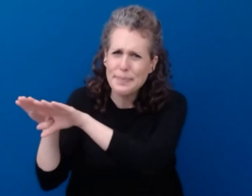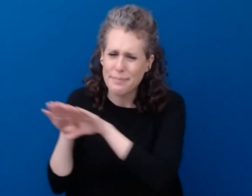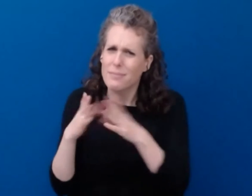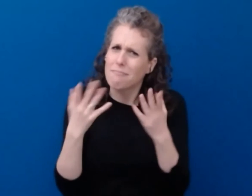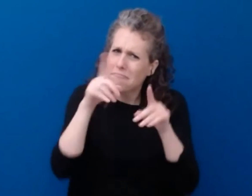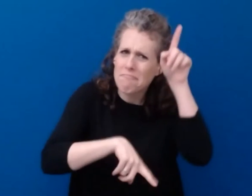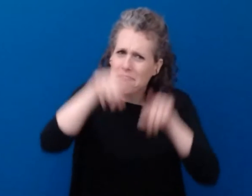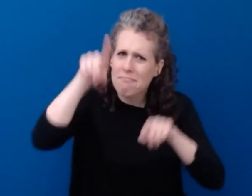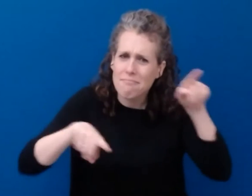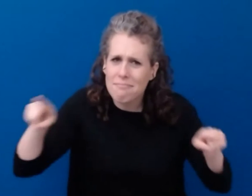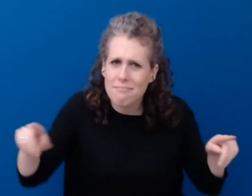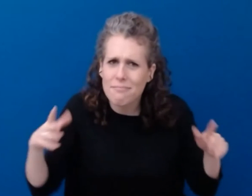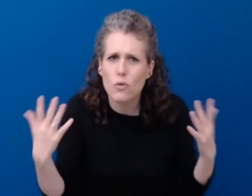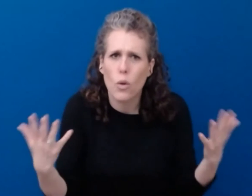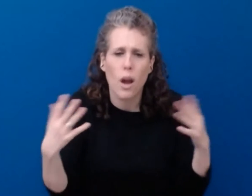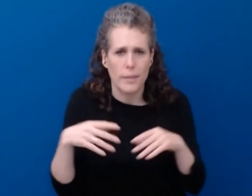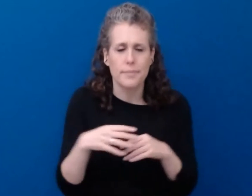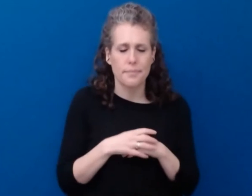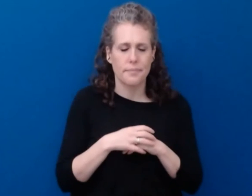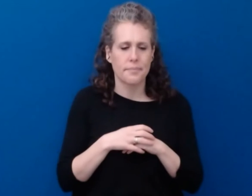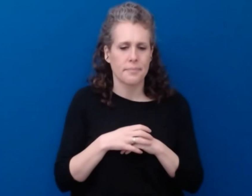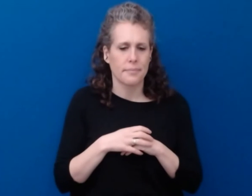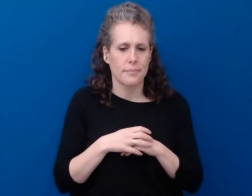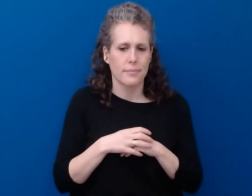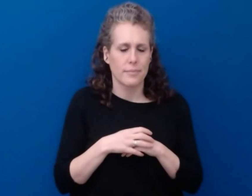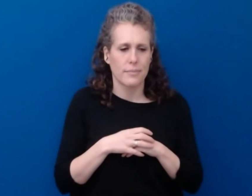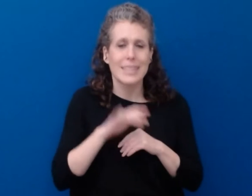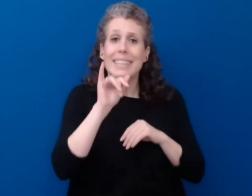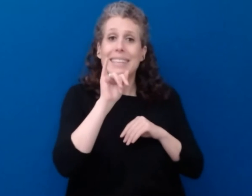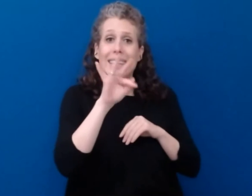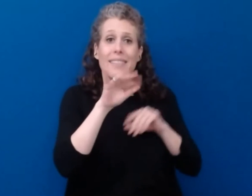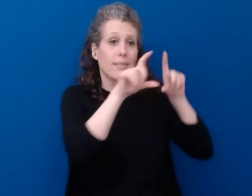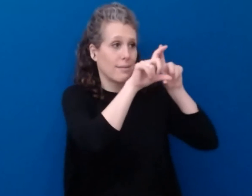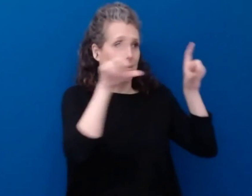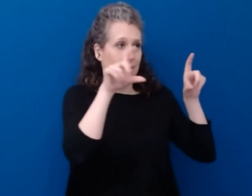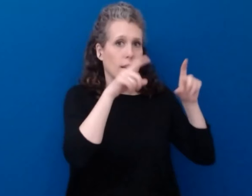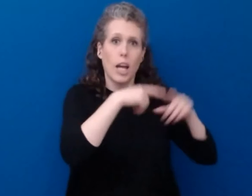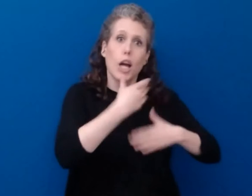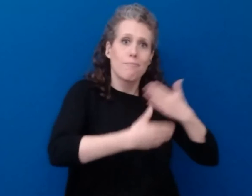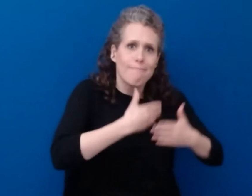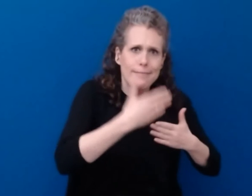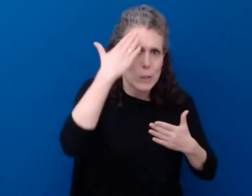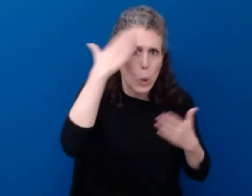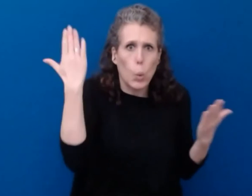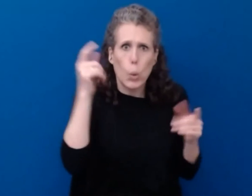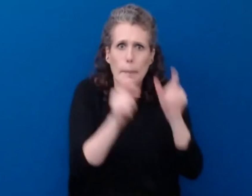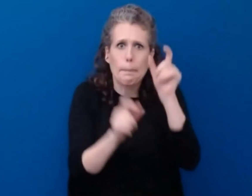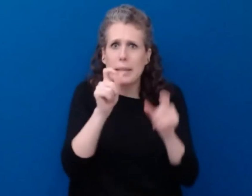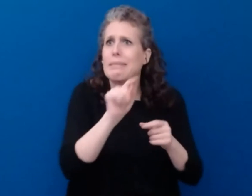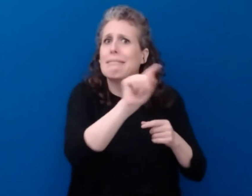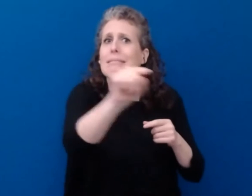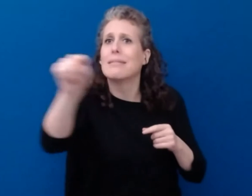difficult if you don't have contacts with the end users with their unique needs. And I